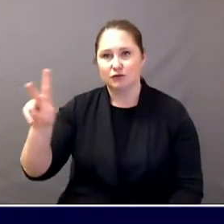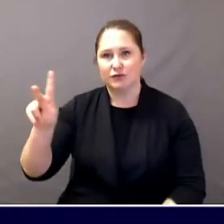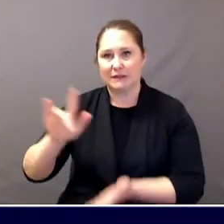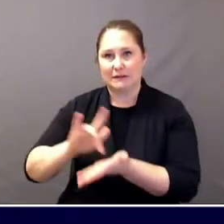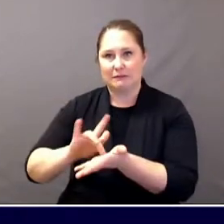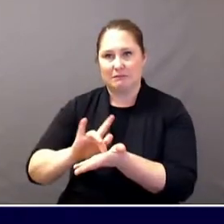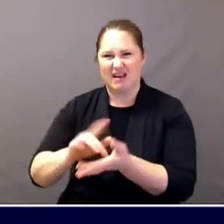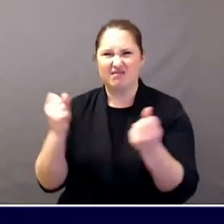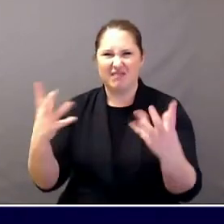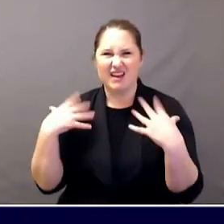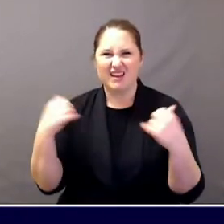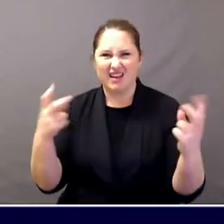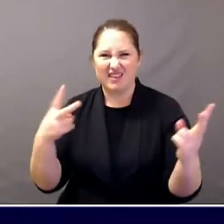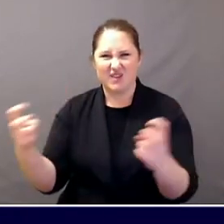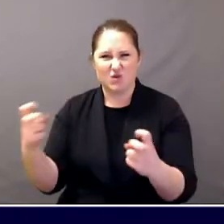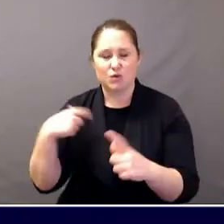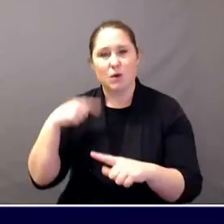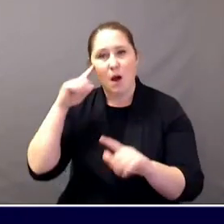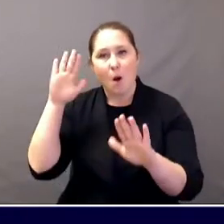phase 1B this month.